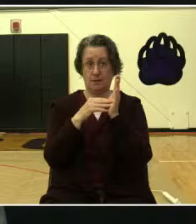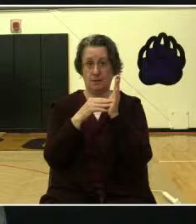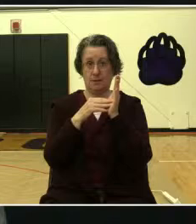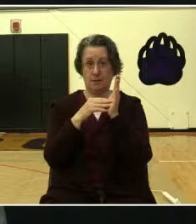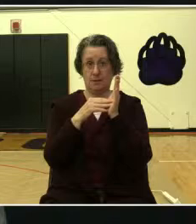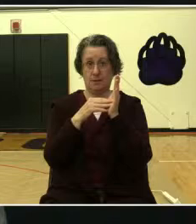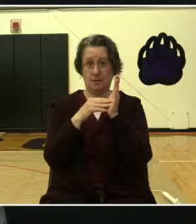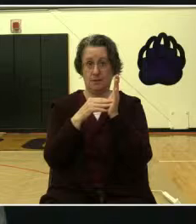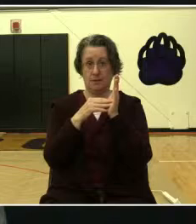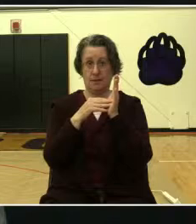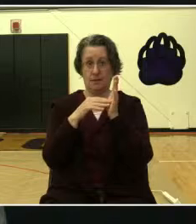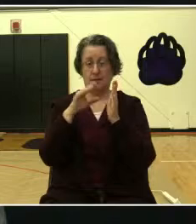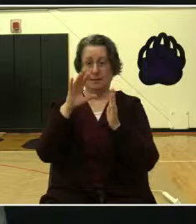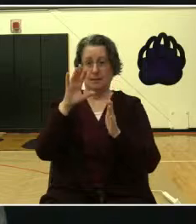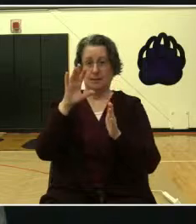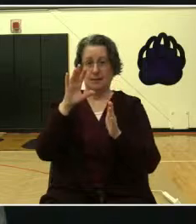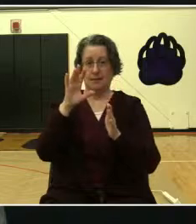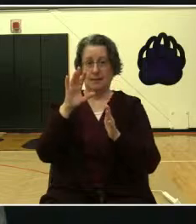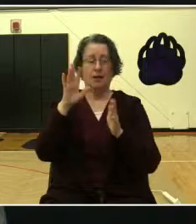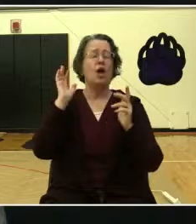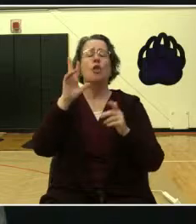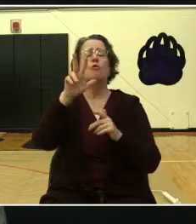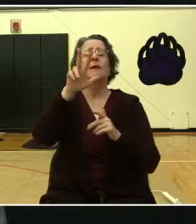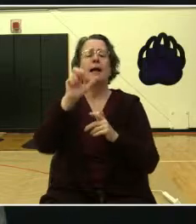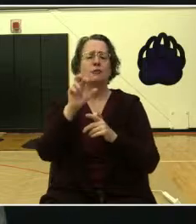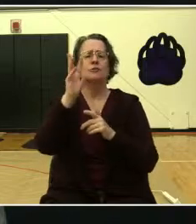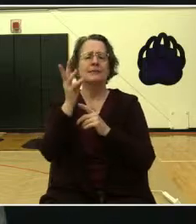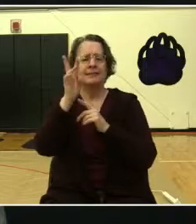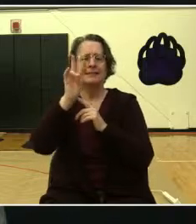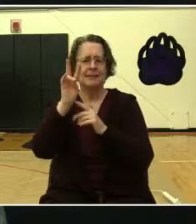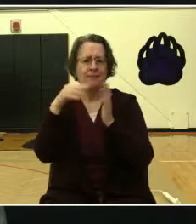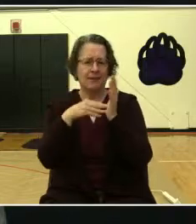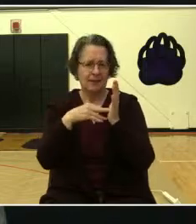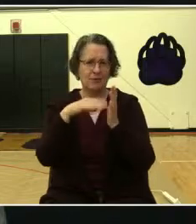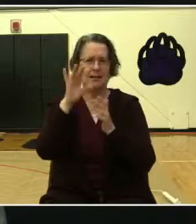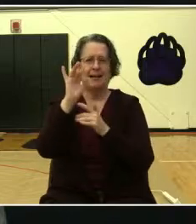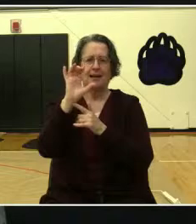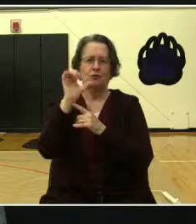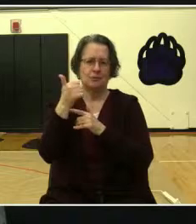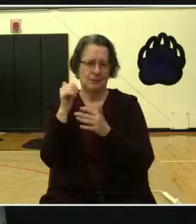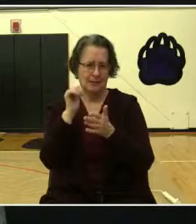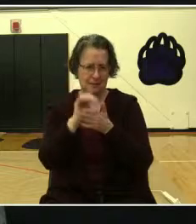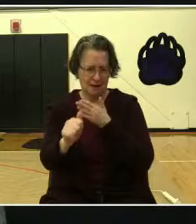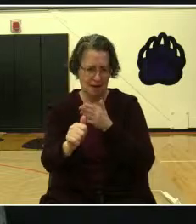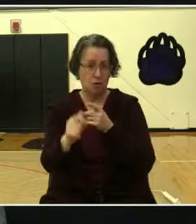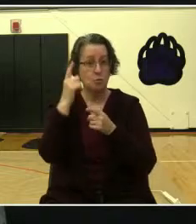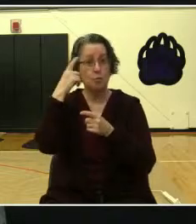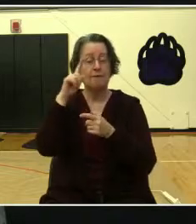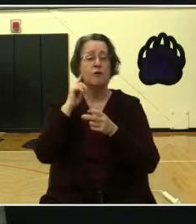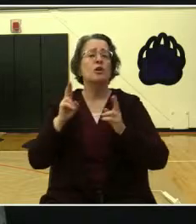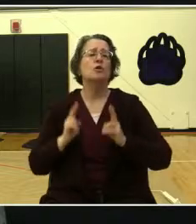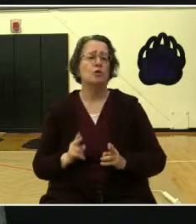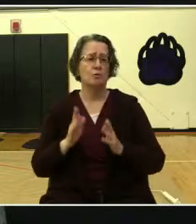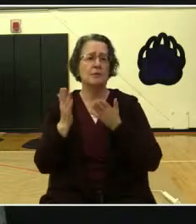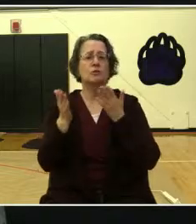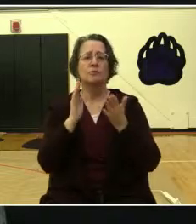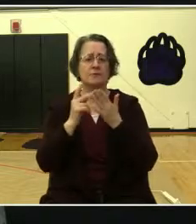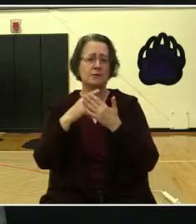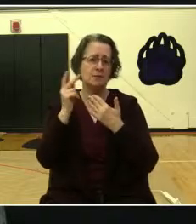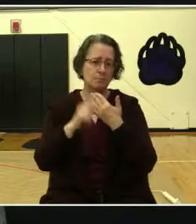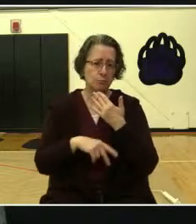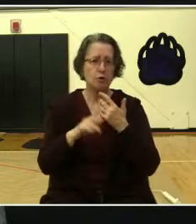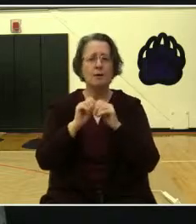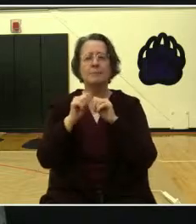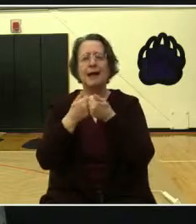, 6 $367,900 to support Human Services programs and